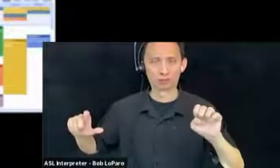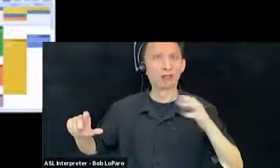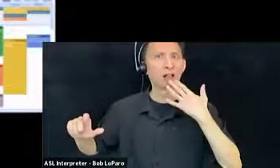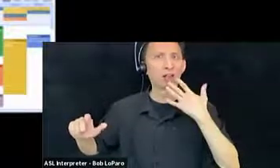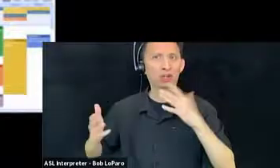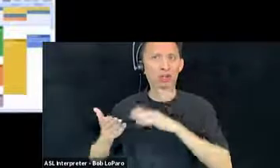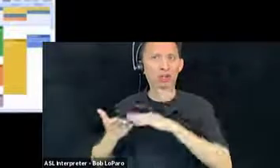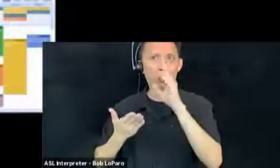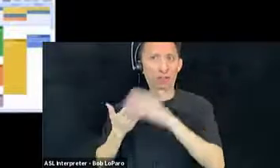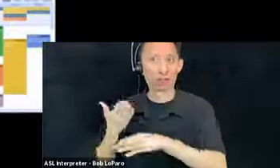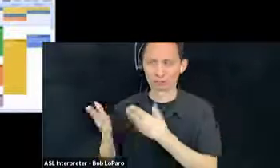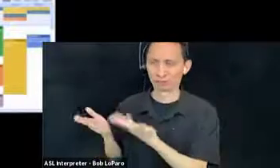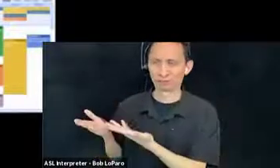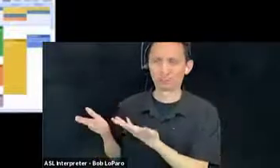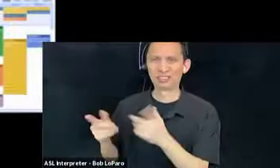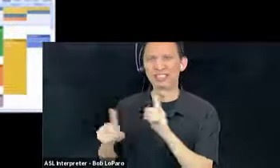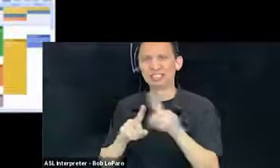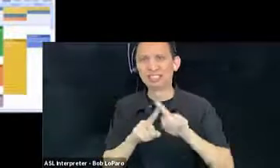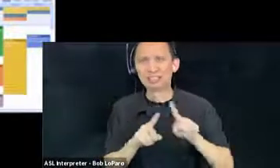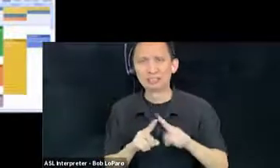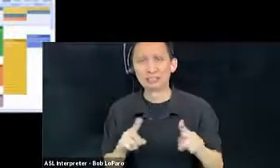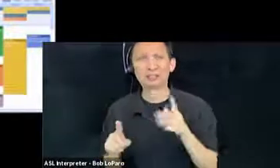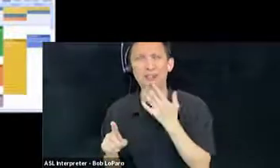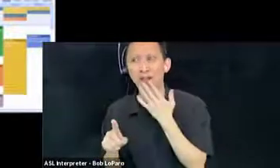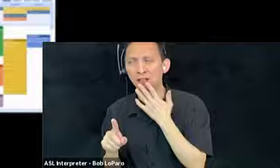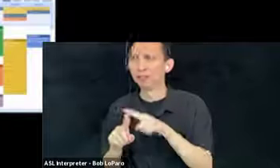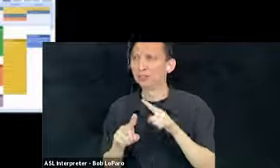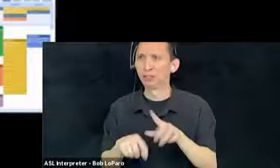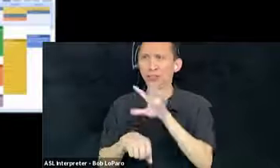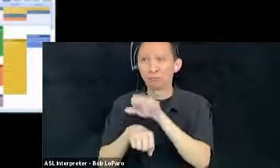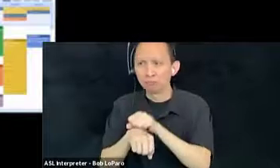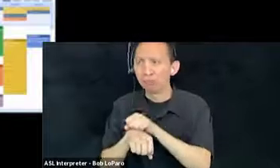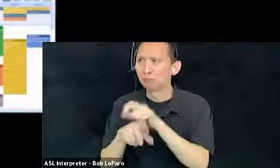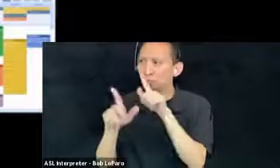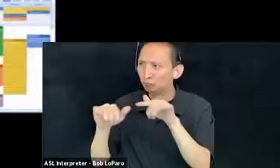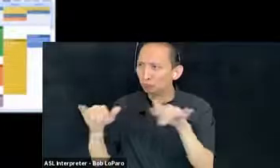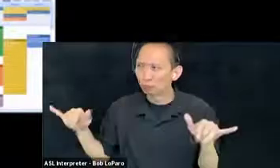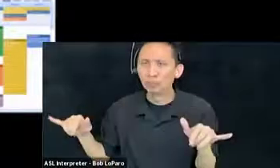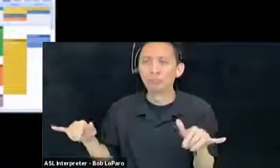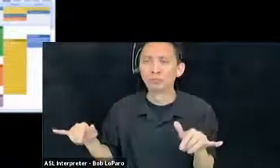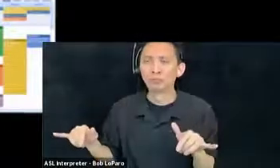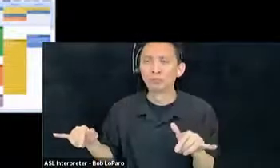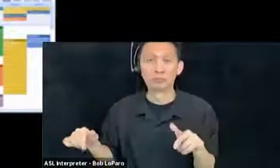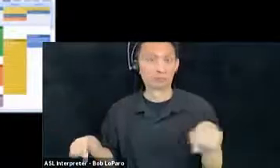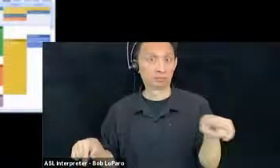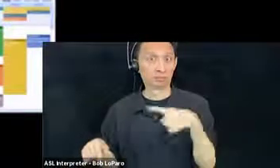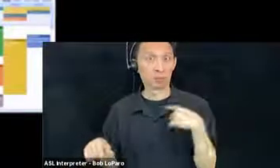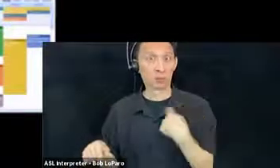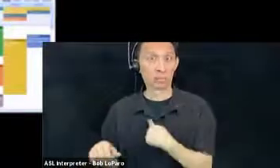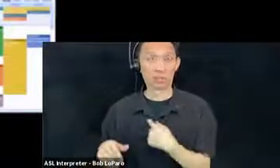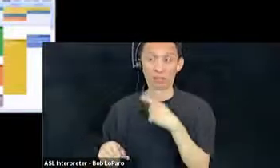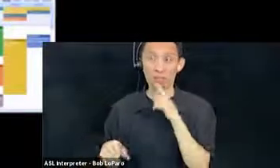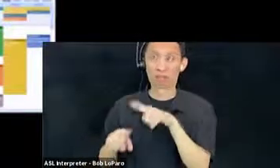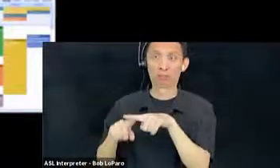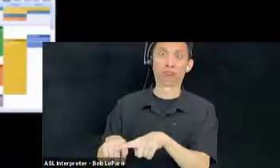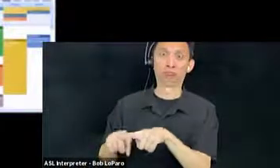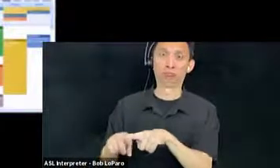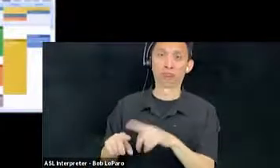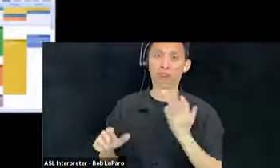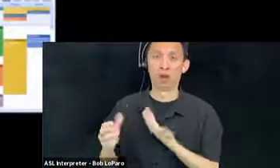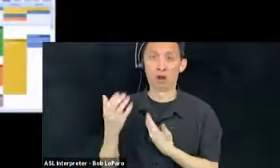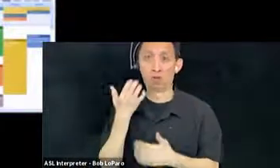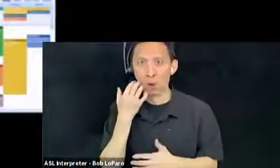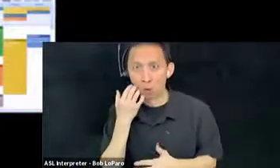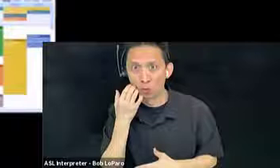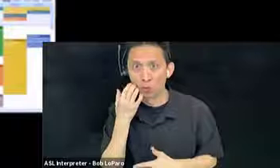appointments. And we think about our own lives and how much we depend on our devices. I don't know how I would